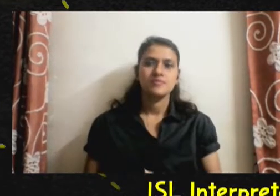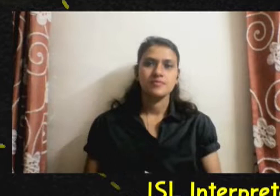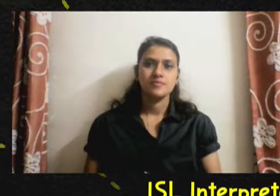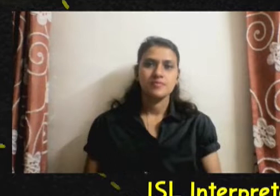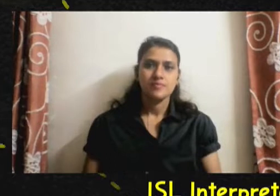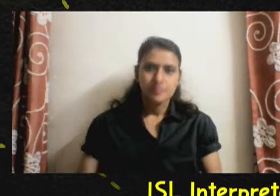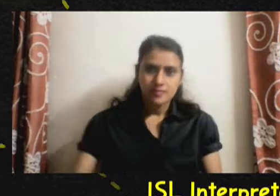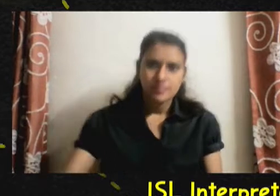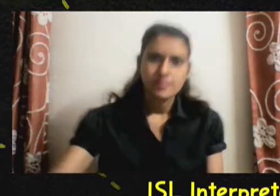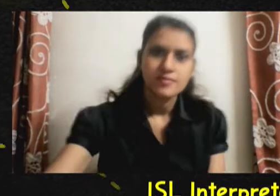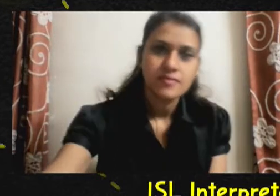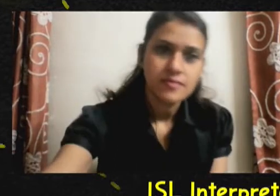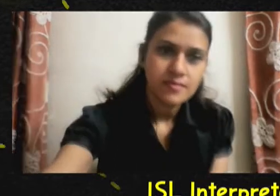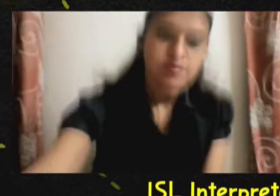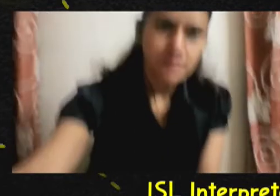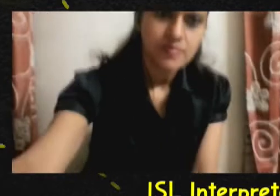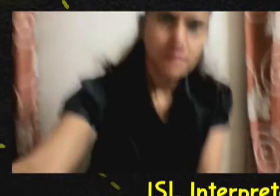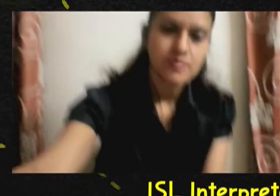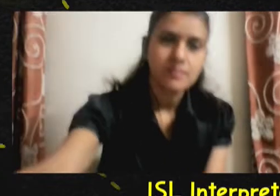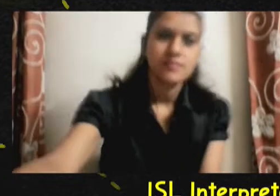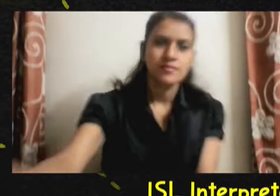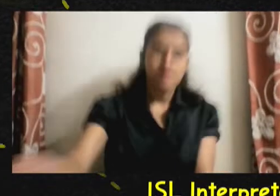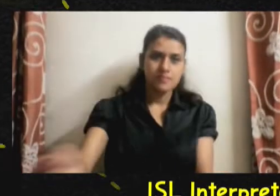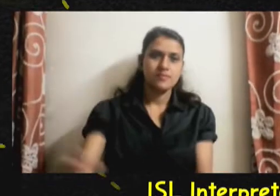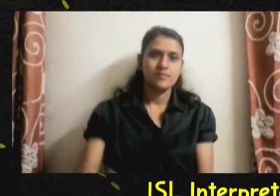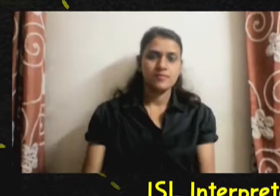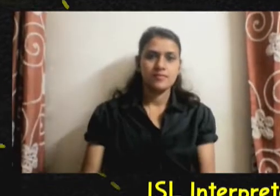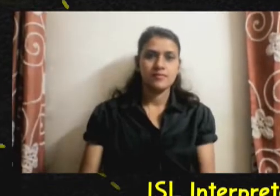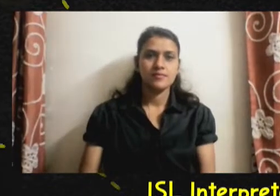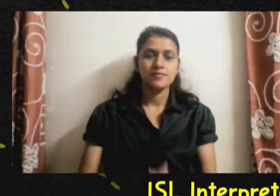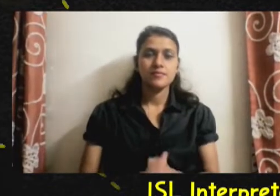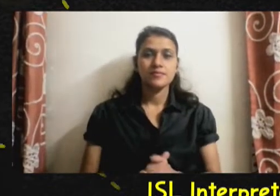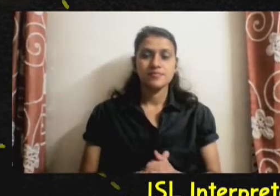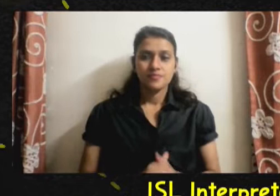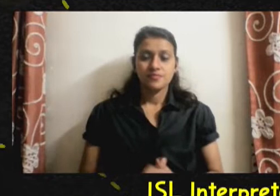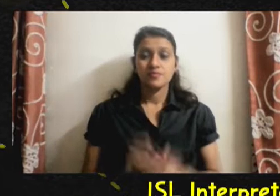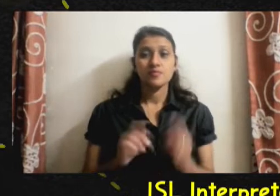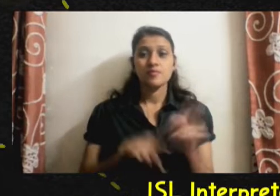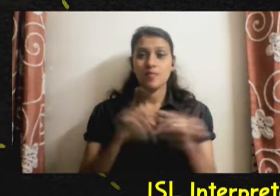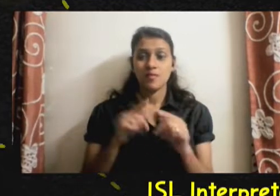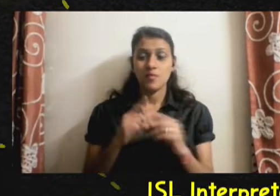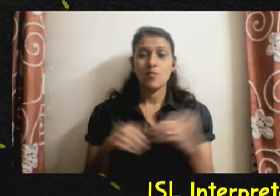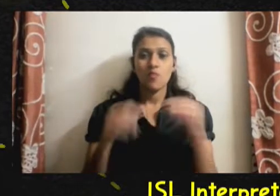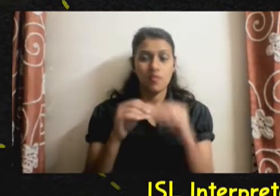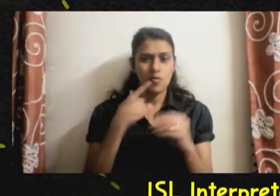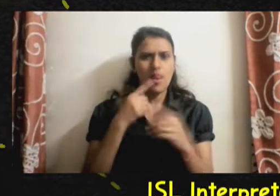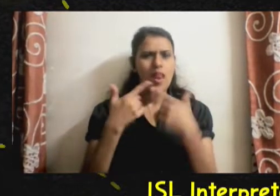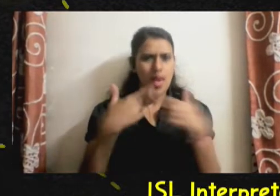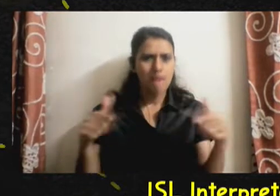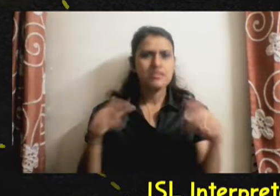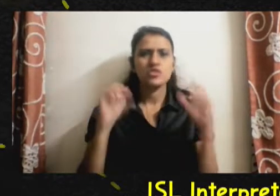arise. I'm going to ask you to speak more about that when I speak to all the panelists about language,